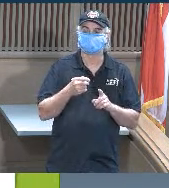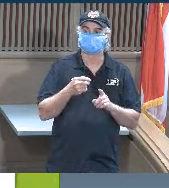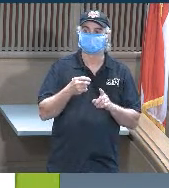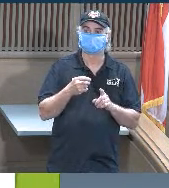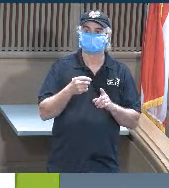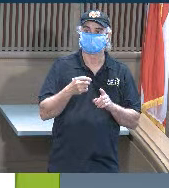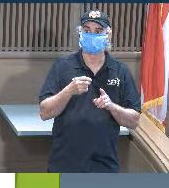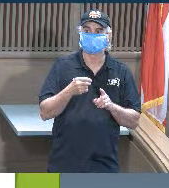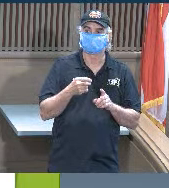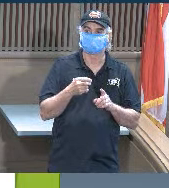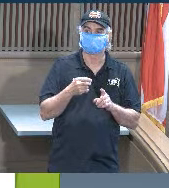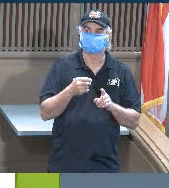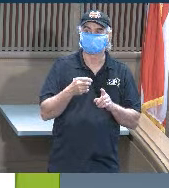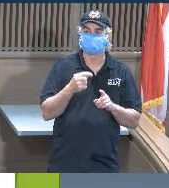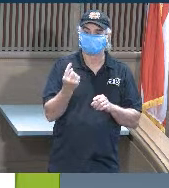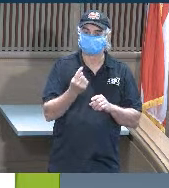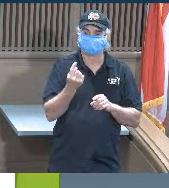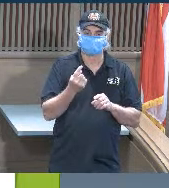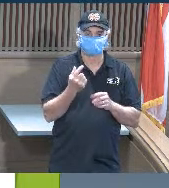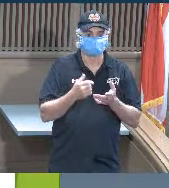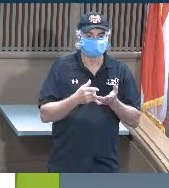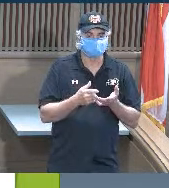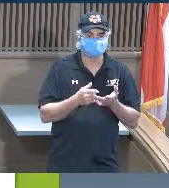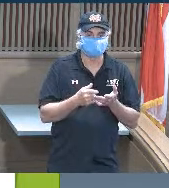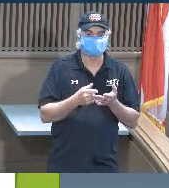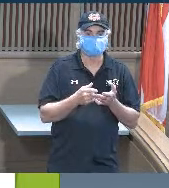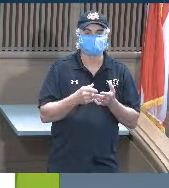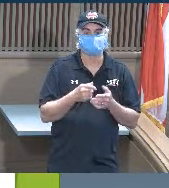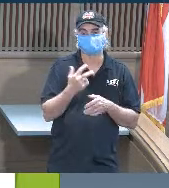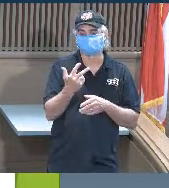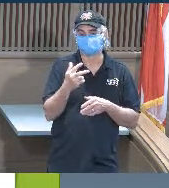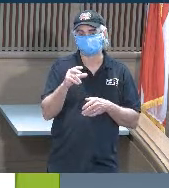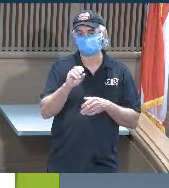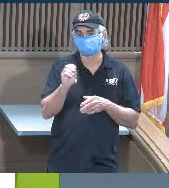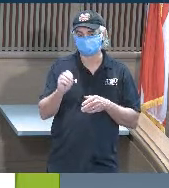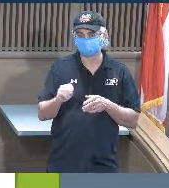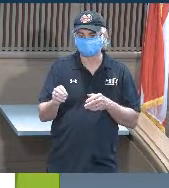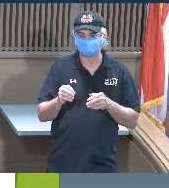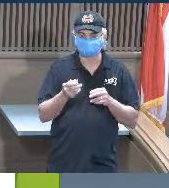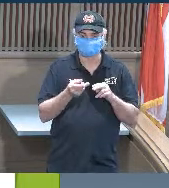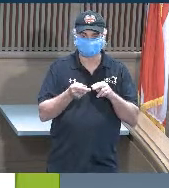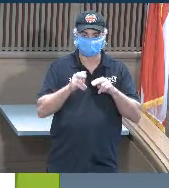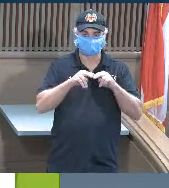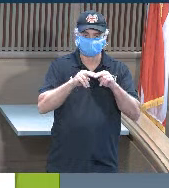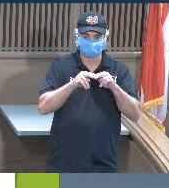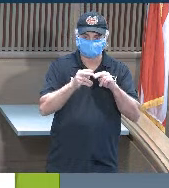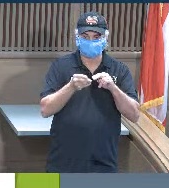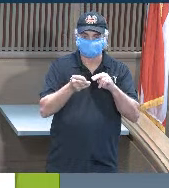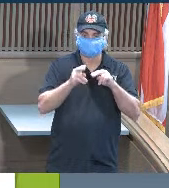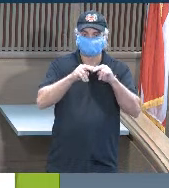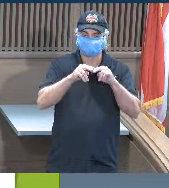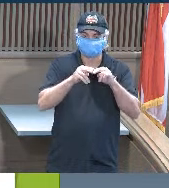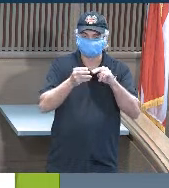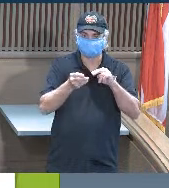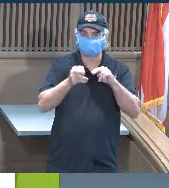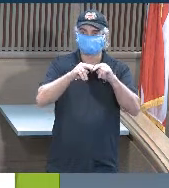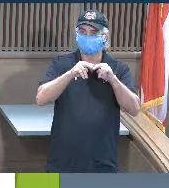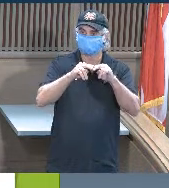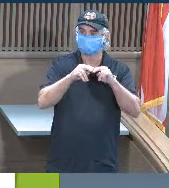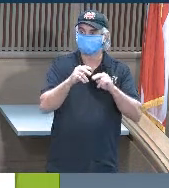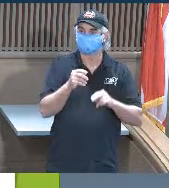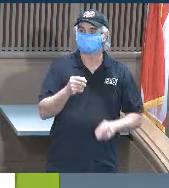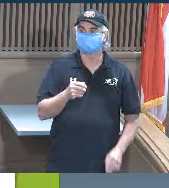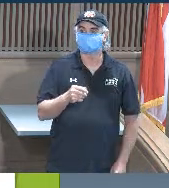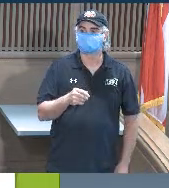there is an increase of only 3%, is a substantial increase of